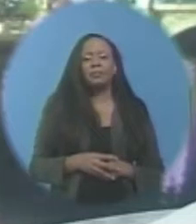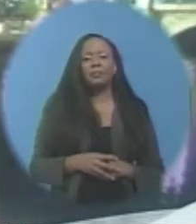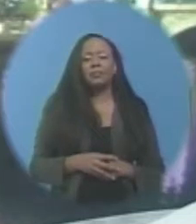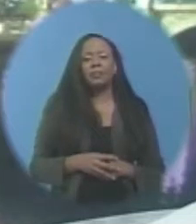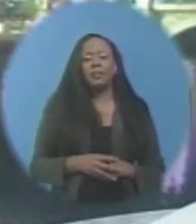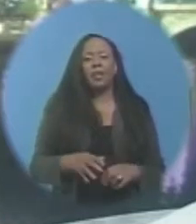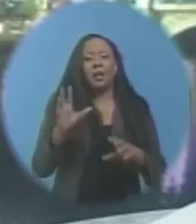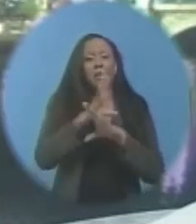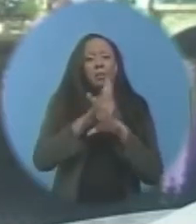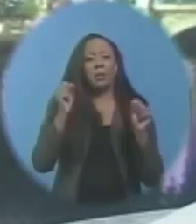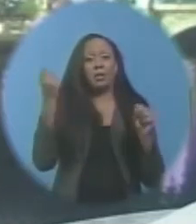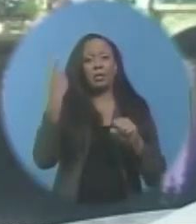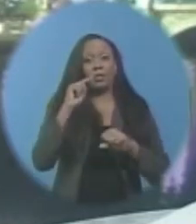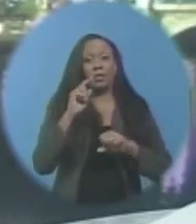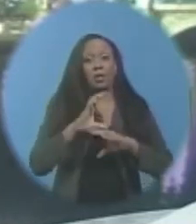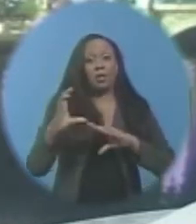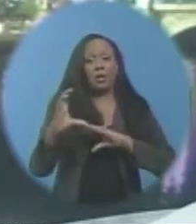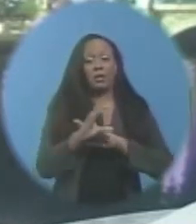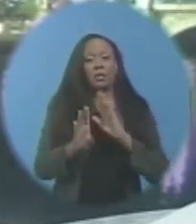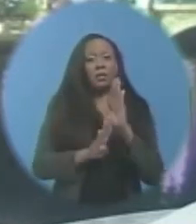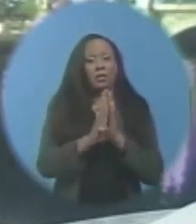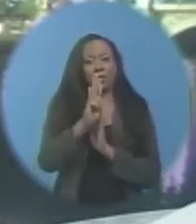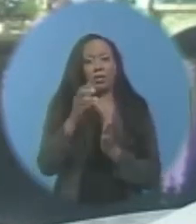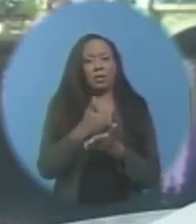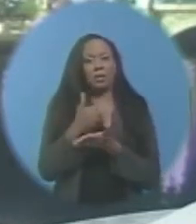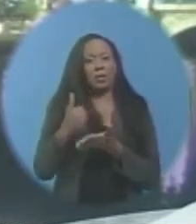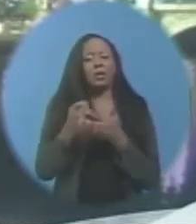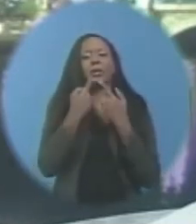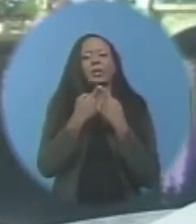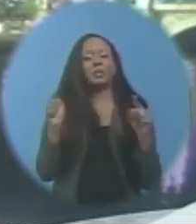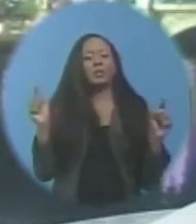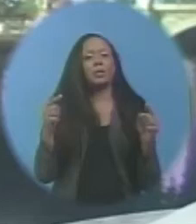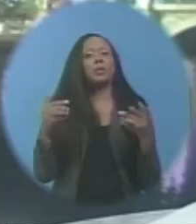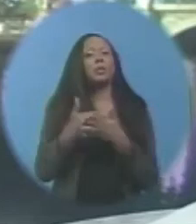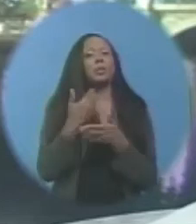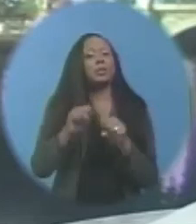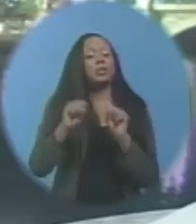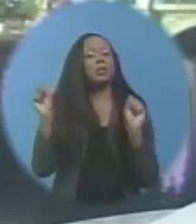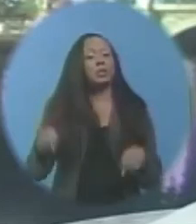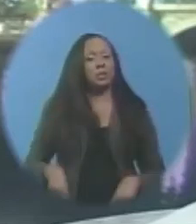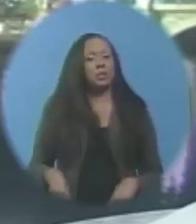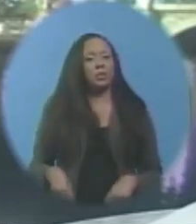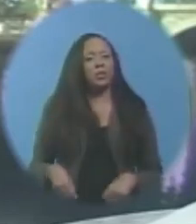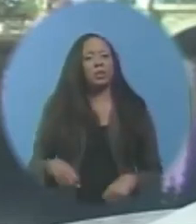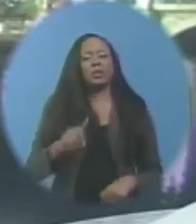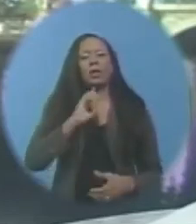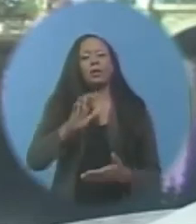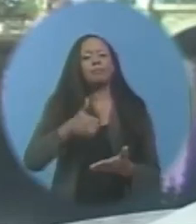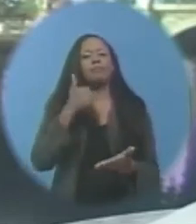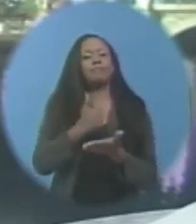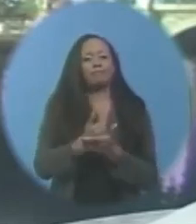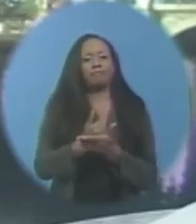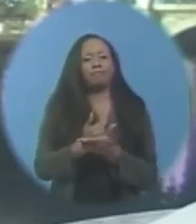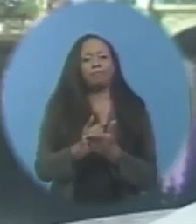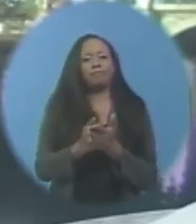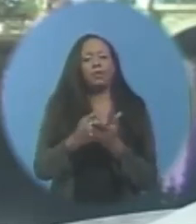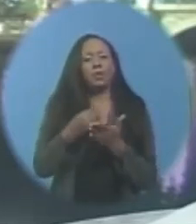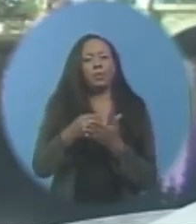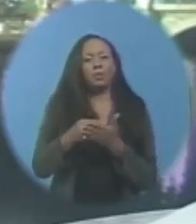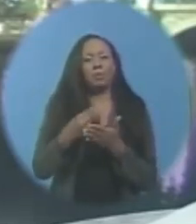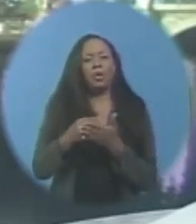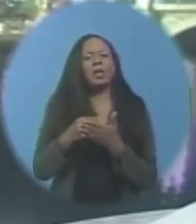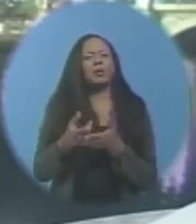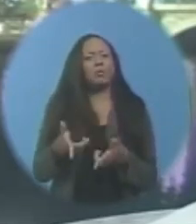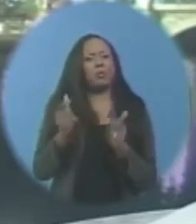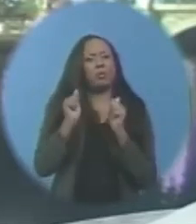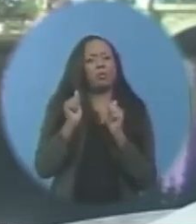President of the Caribbean Development Bank, Dr. Warren Smith, has announced a new system to approve the disbursement of development funds